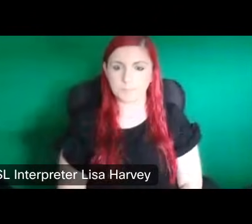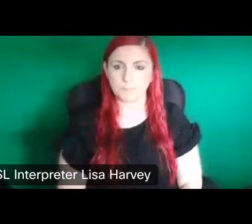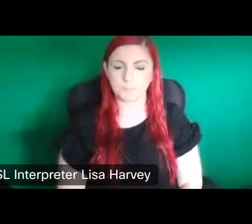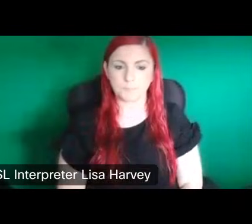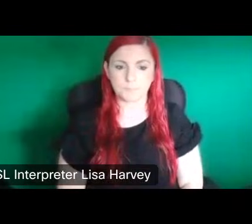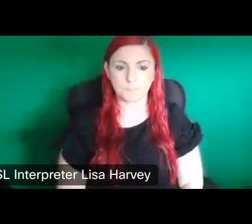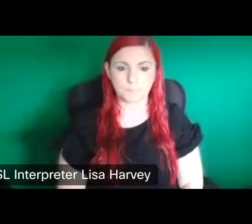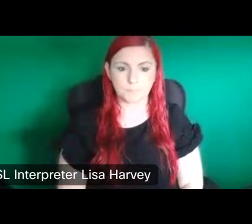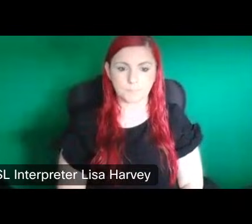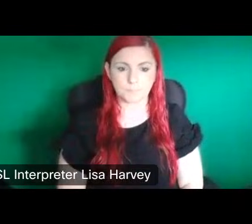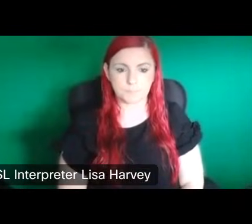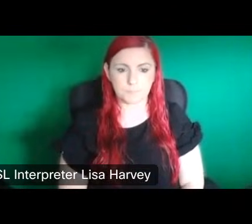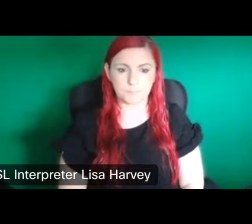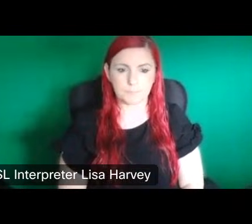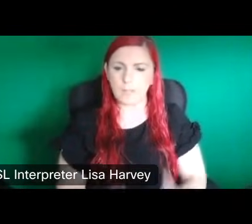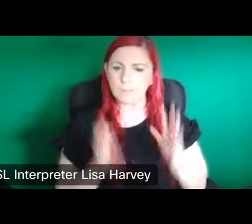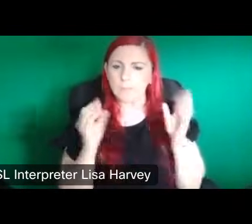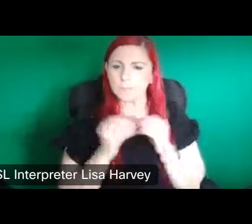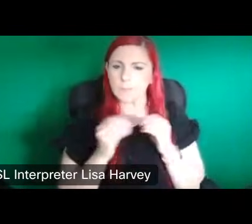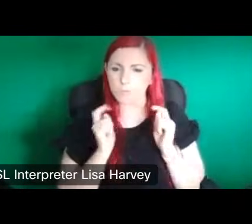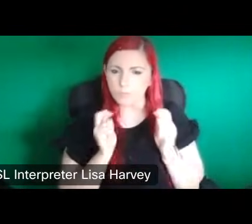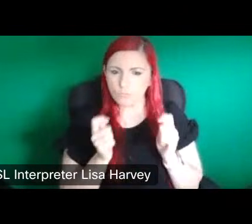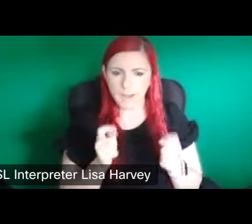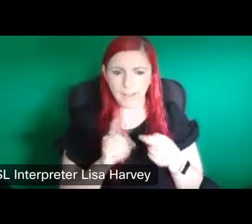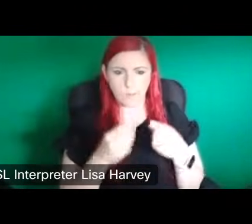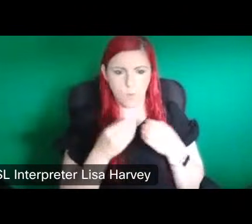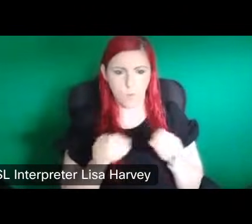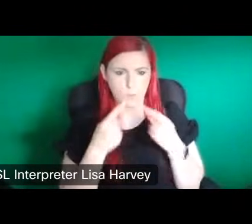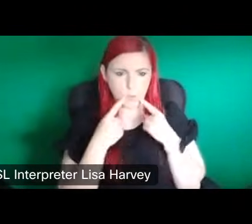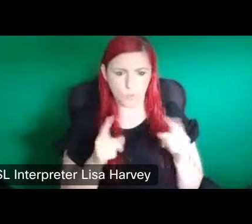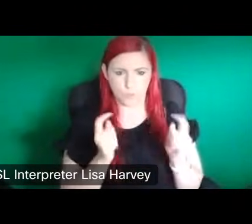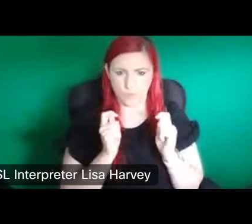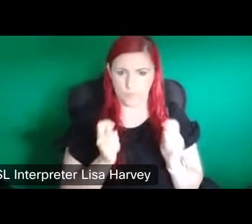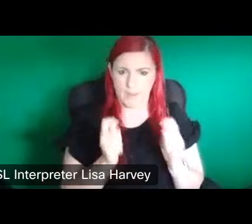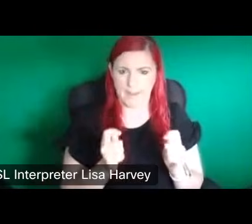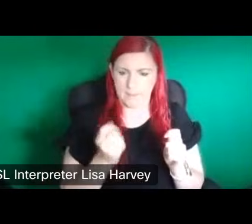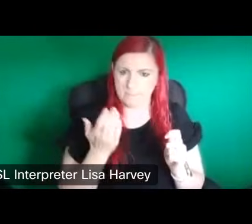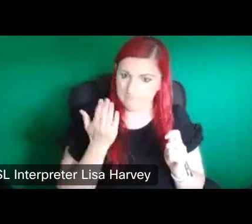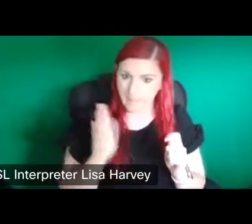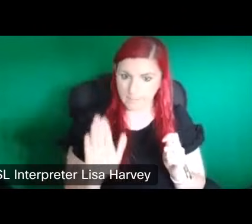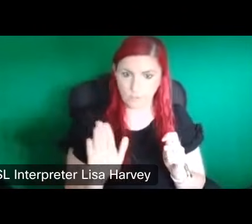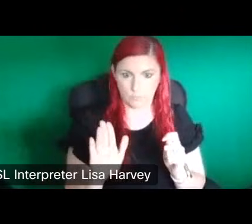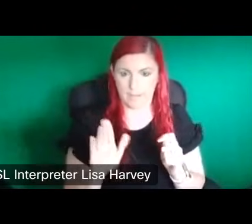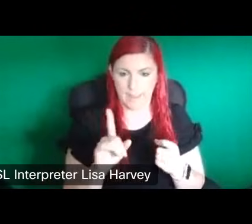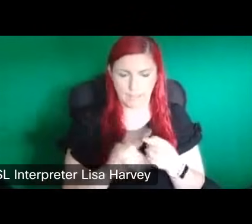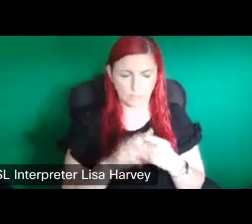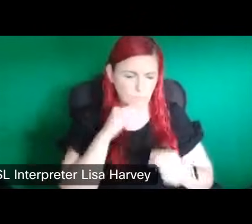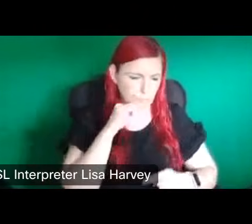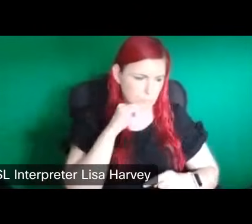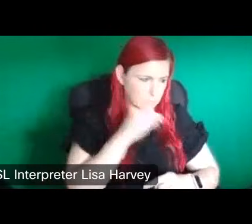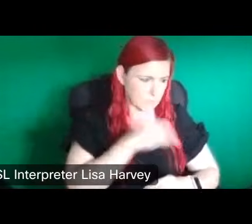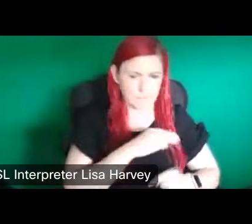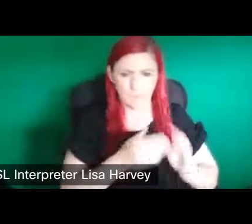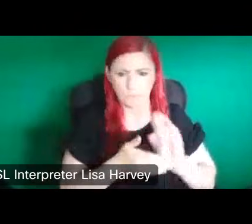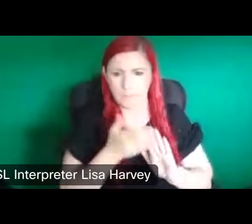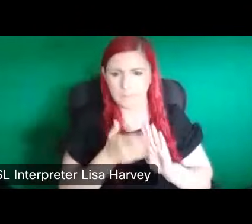I mentioned training, and the open disclosure training is mandatory, and this is critical to building that culture of capability